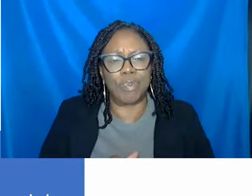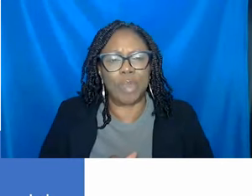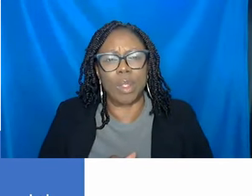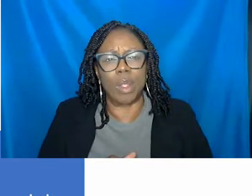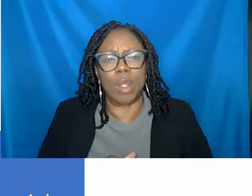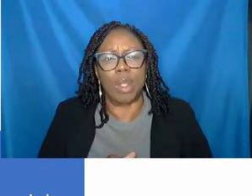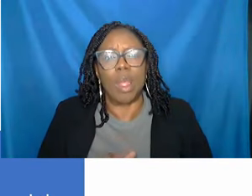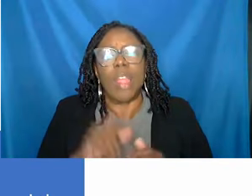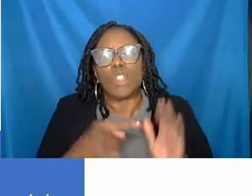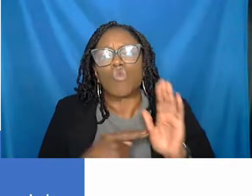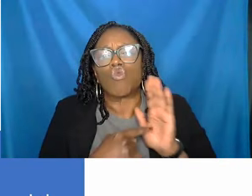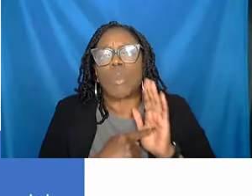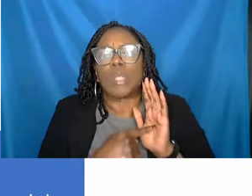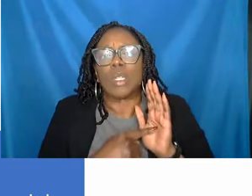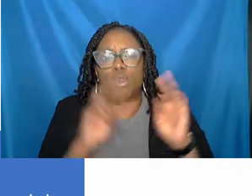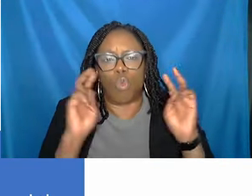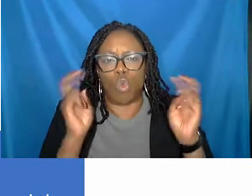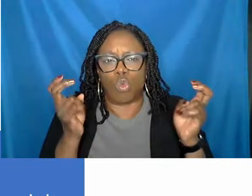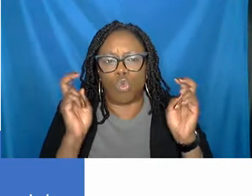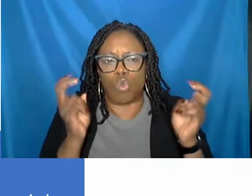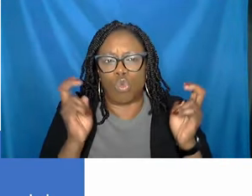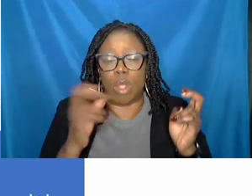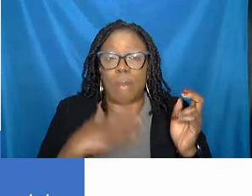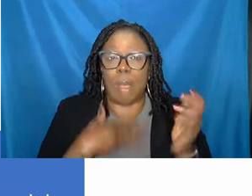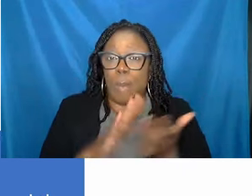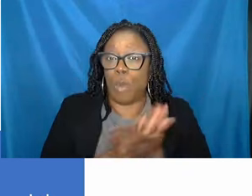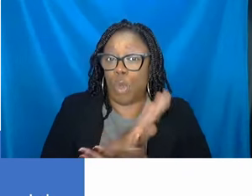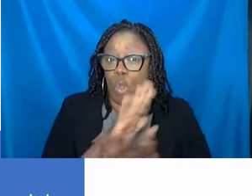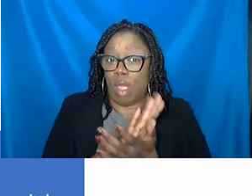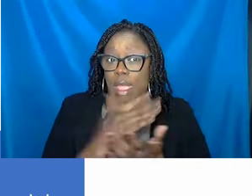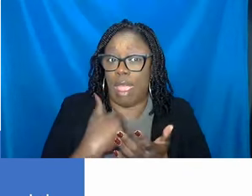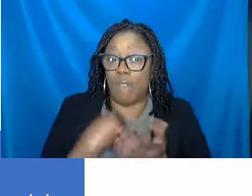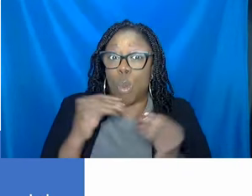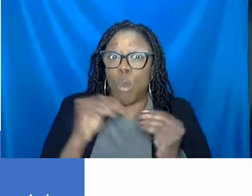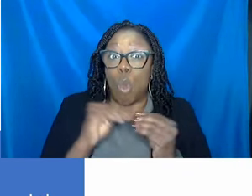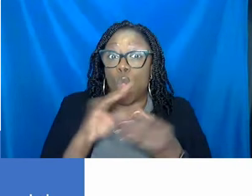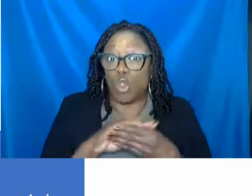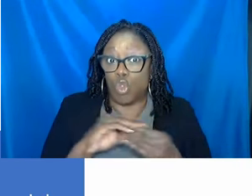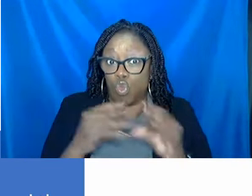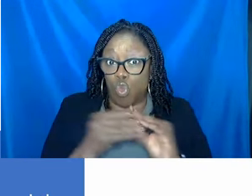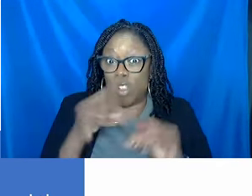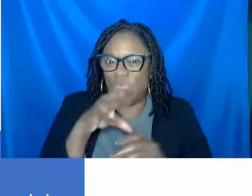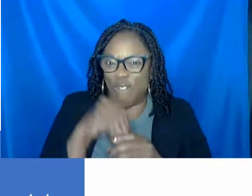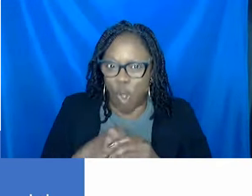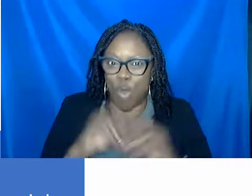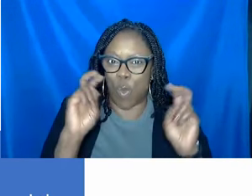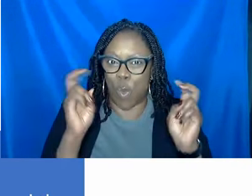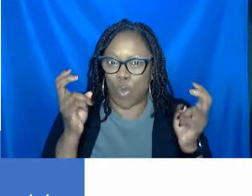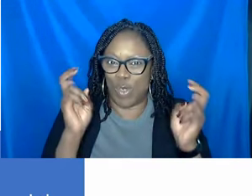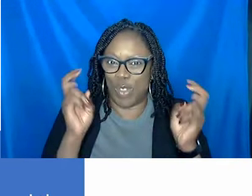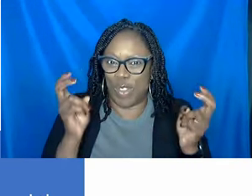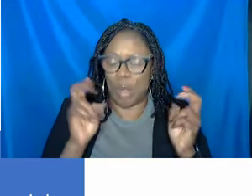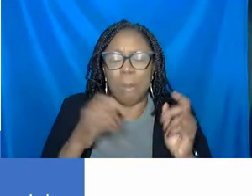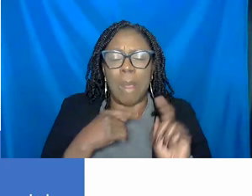these representative quotes, right? In my paper, I have more of the stories around these quotes, but just to